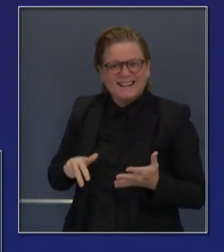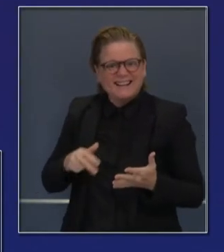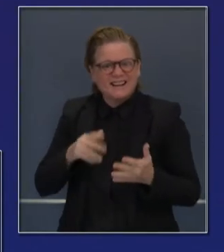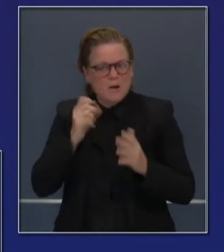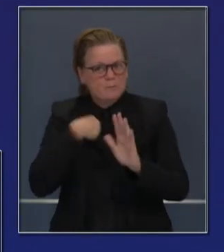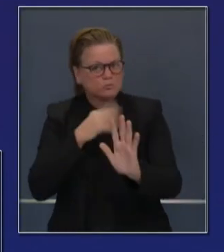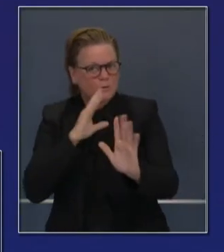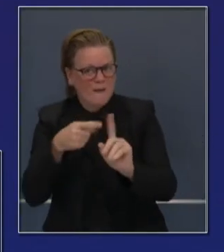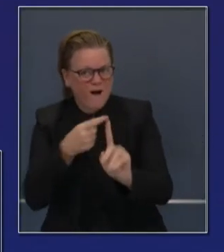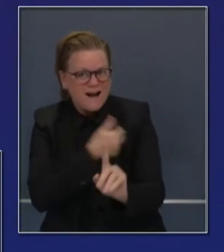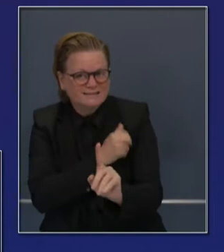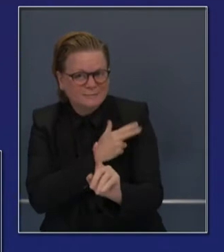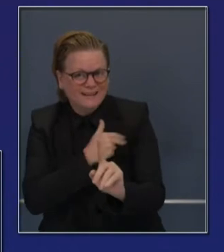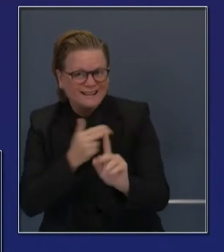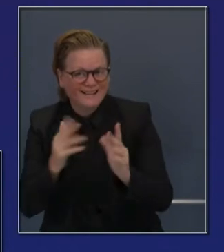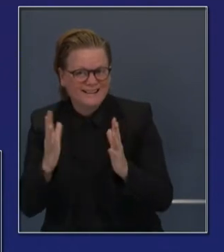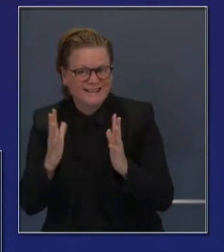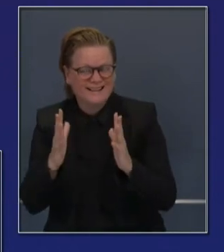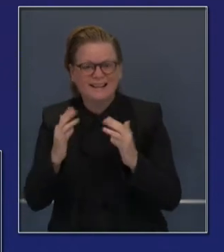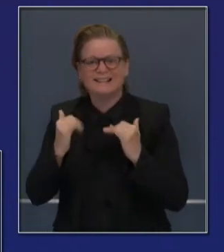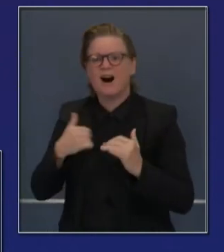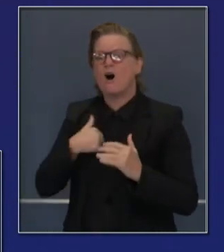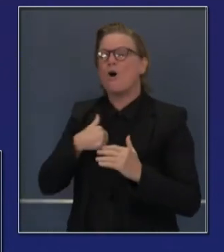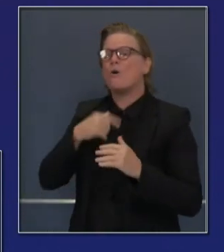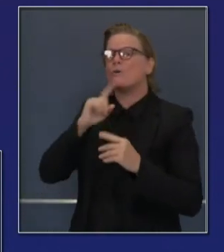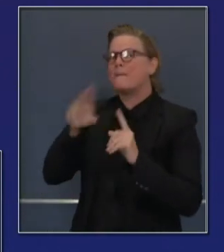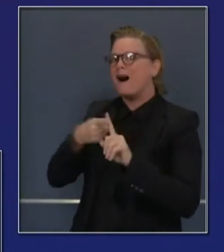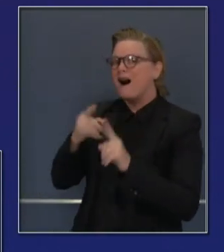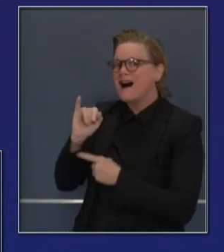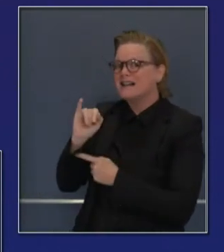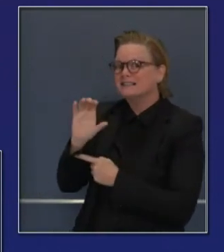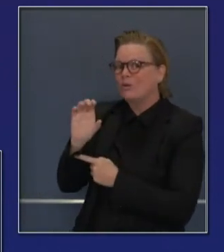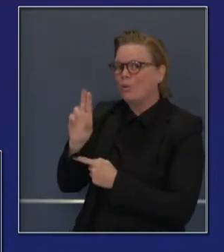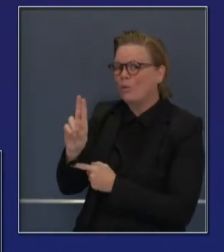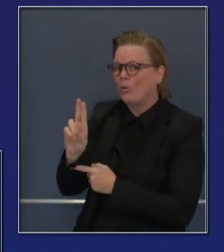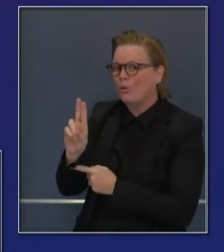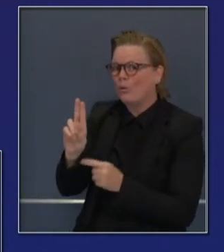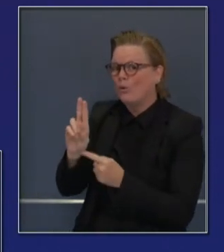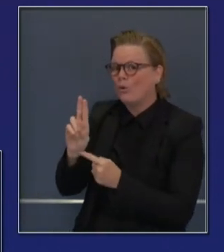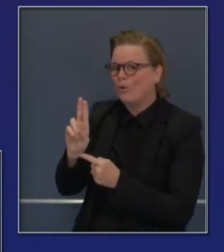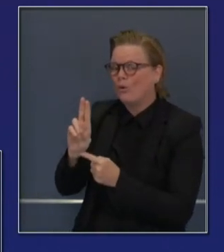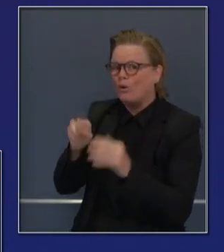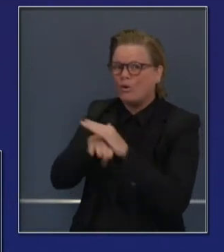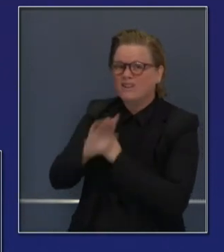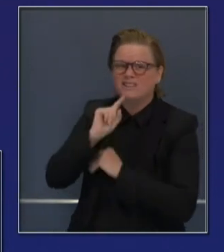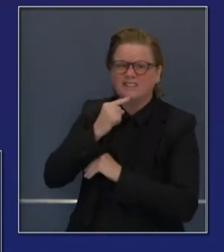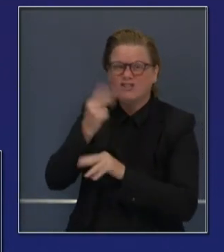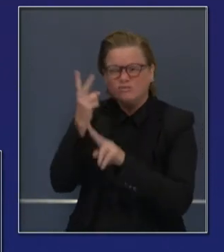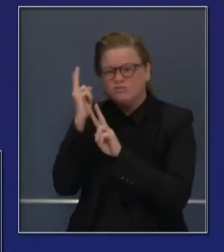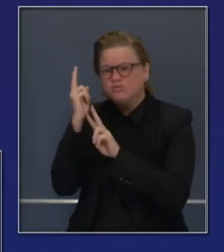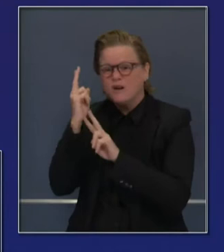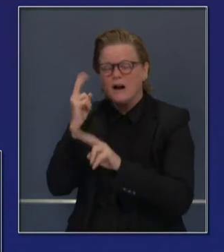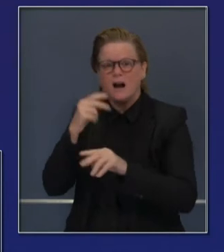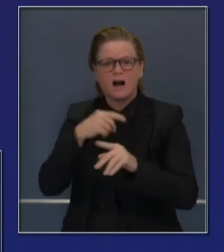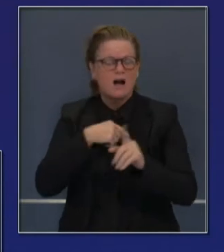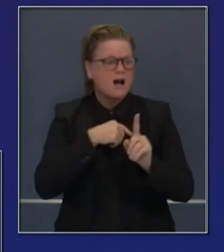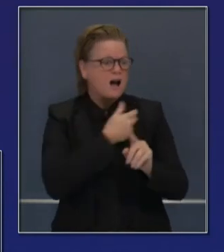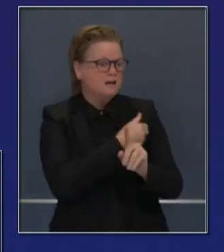moment. In ICUs, you'll see that when we have someone hospitalized, anywhere from a low end of 10% to as